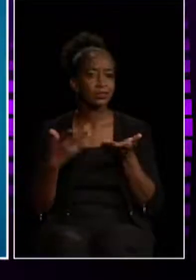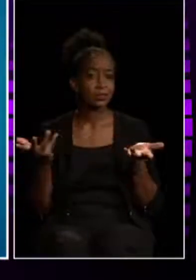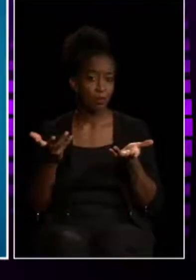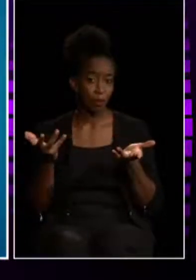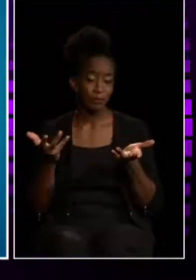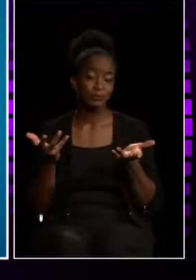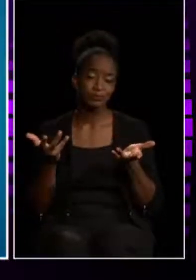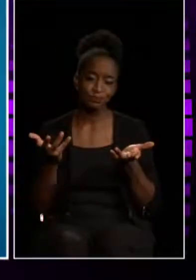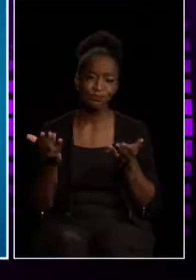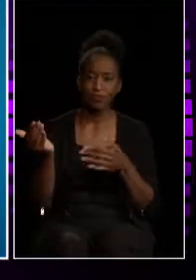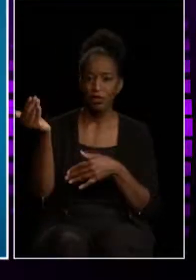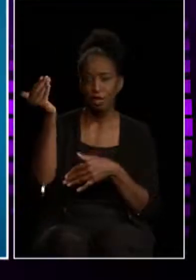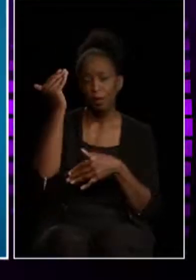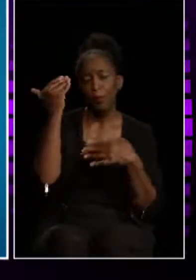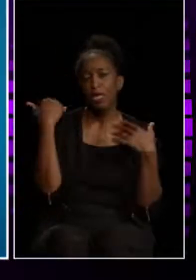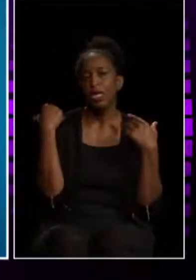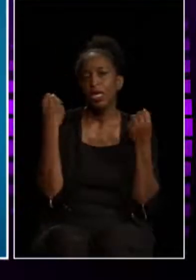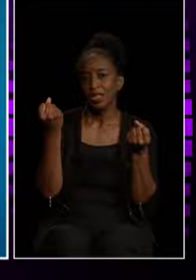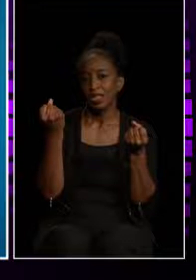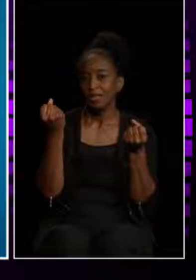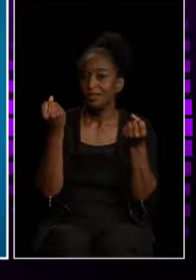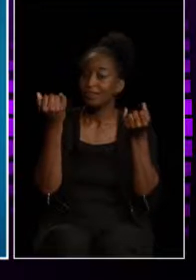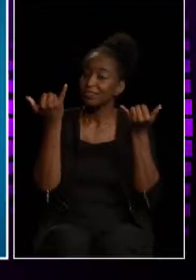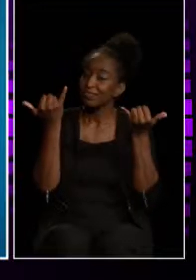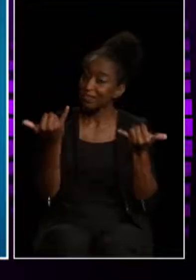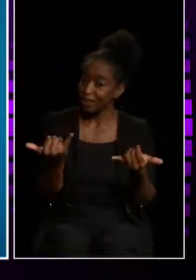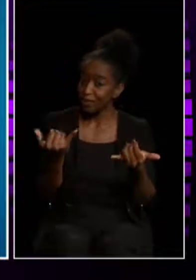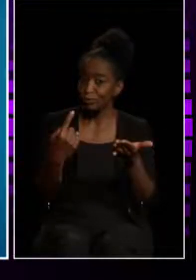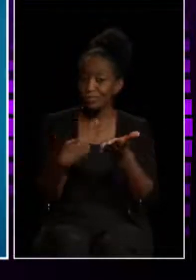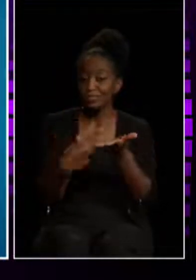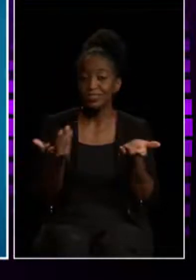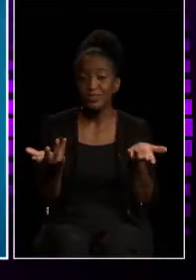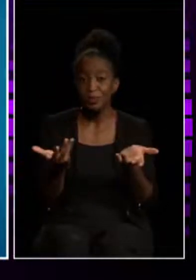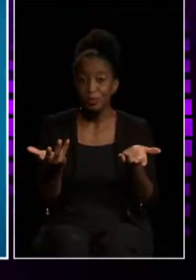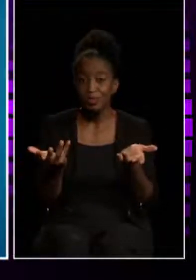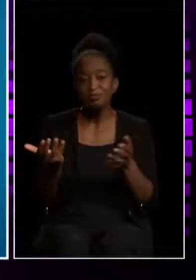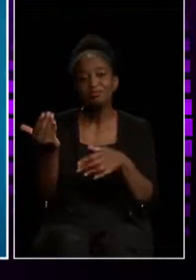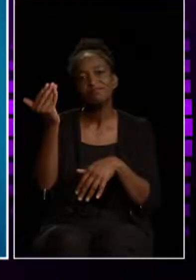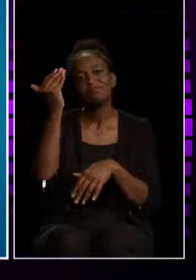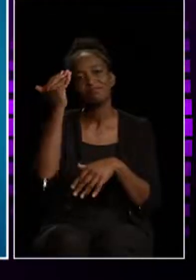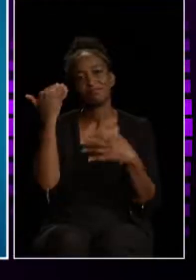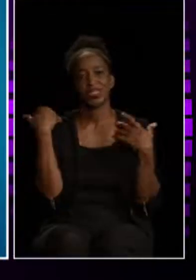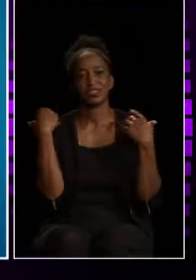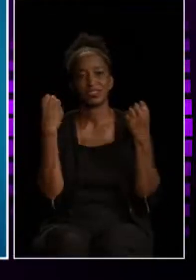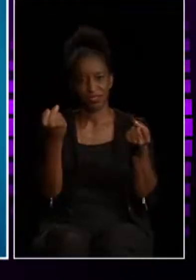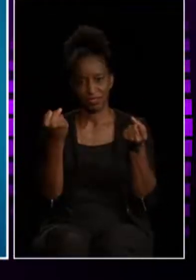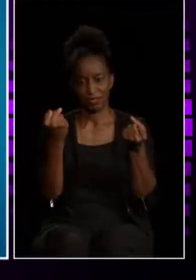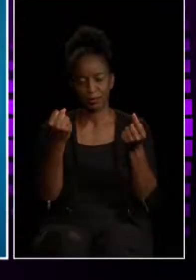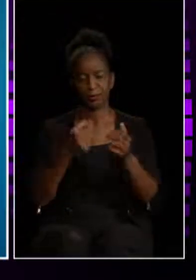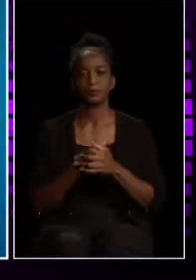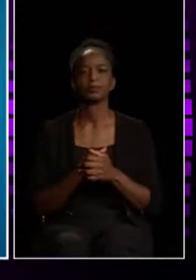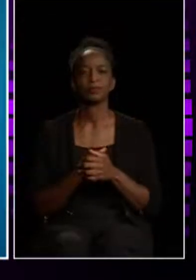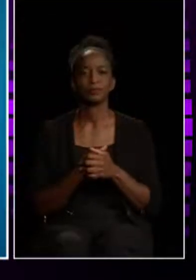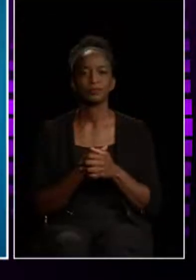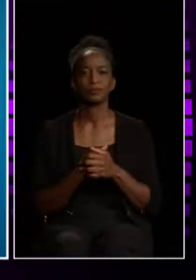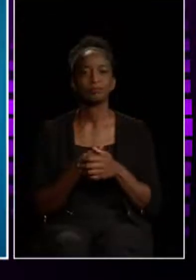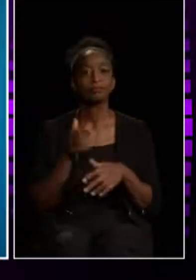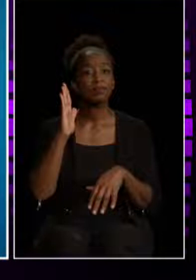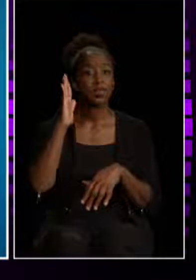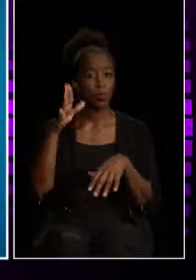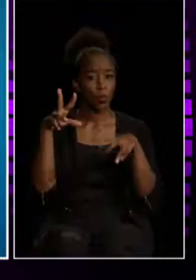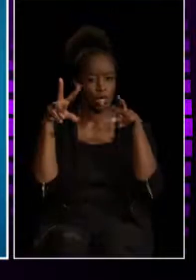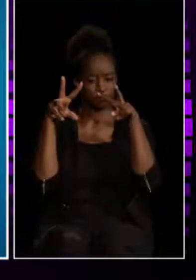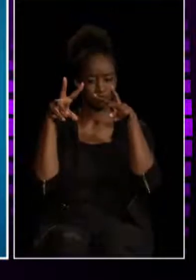health. And as fate will have it, that is the theme for today's show. So today's topic will be mental health, and we'll be going in depth with 5